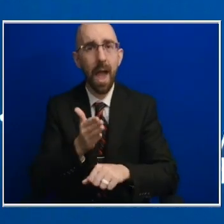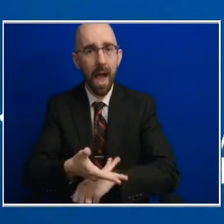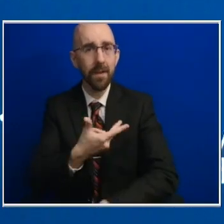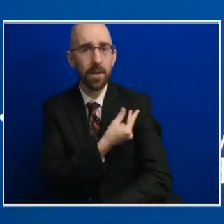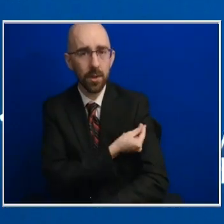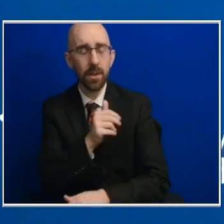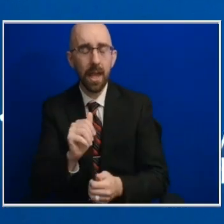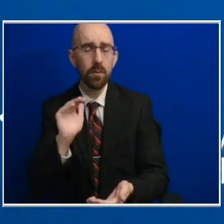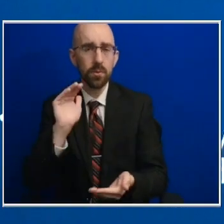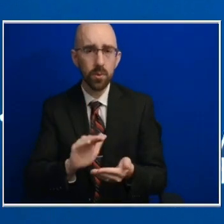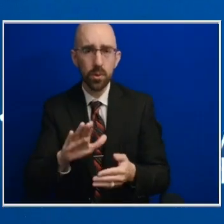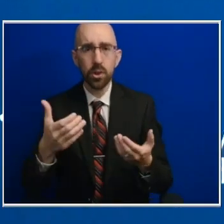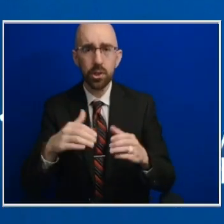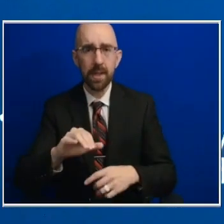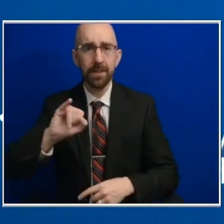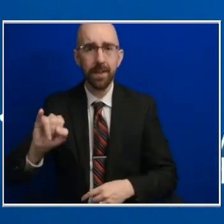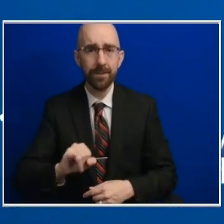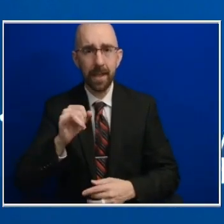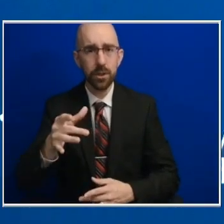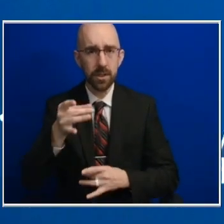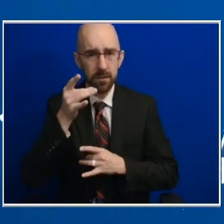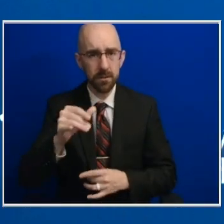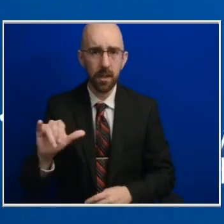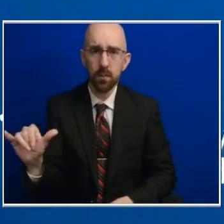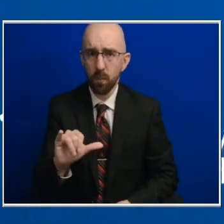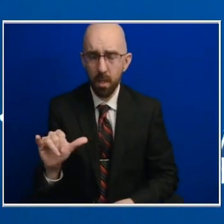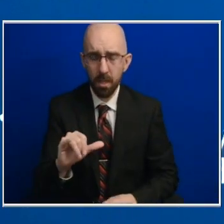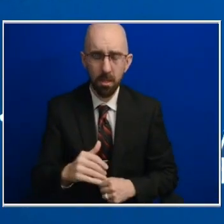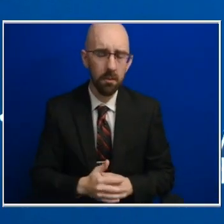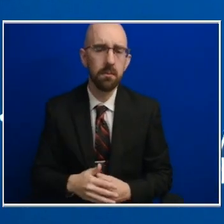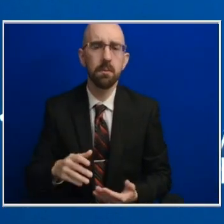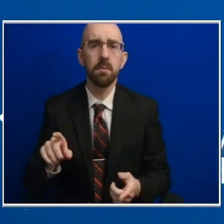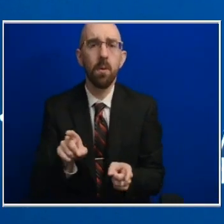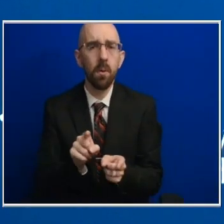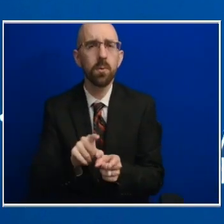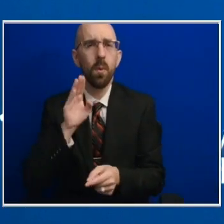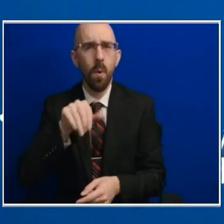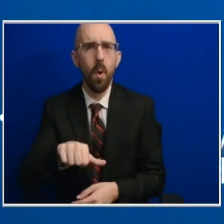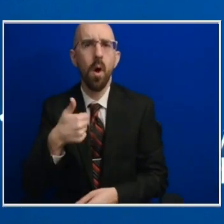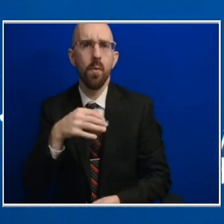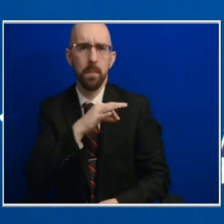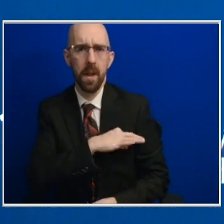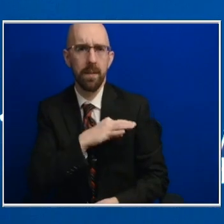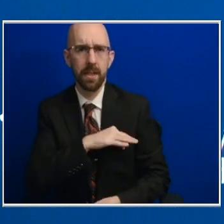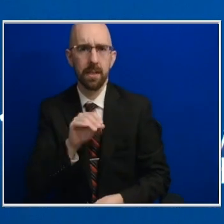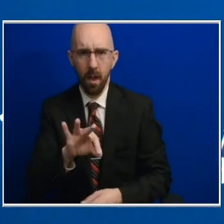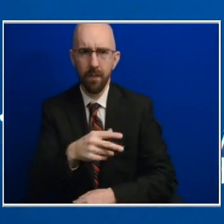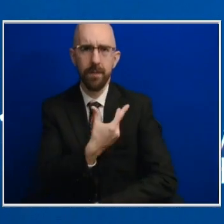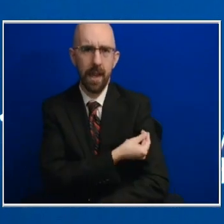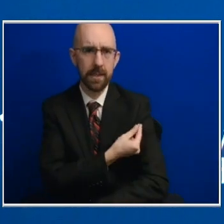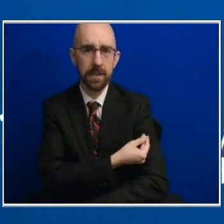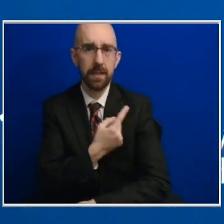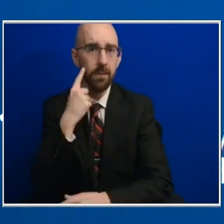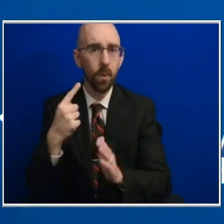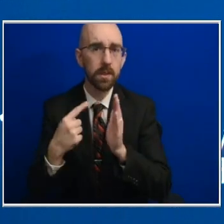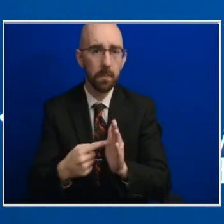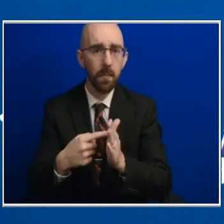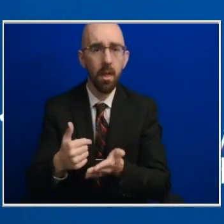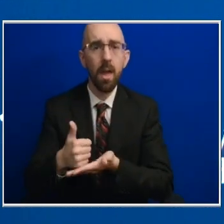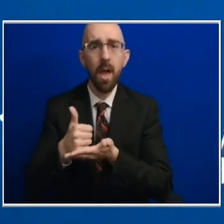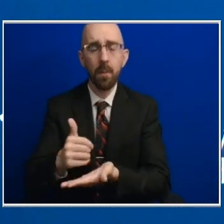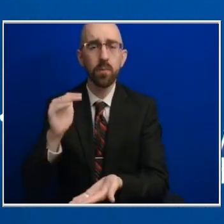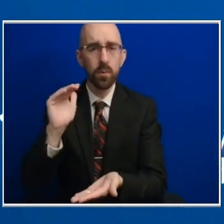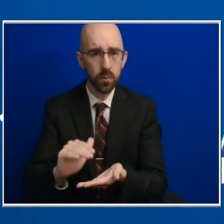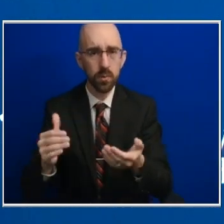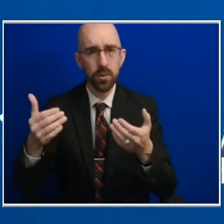chance of infection as well. And of course, we know there are other benefits of these vaccines. For instance, helping reduce the chance